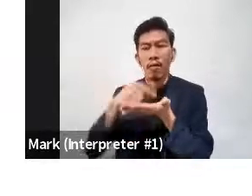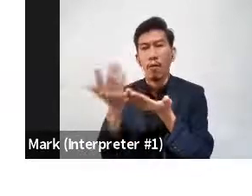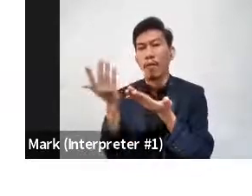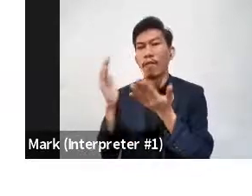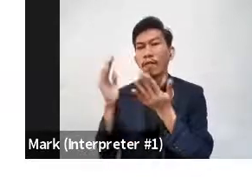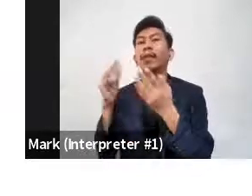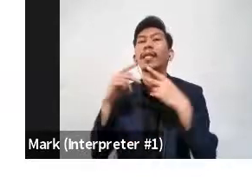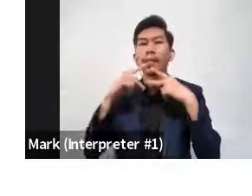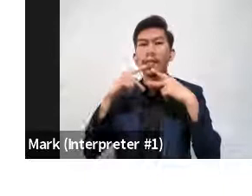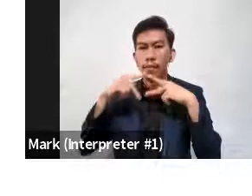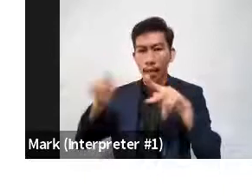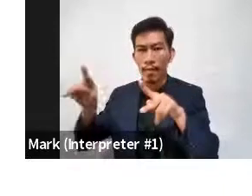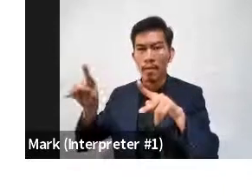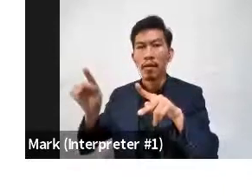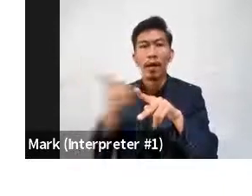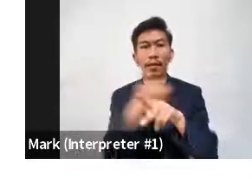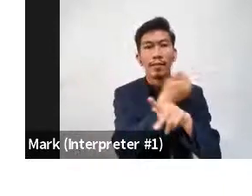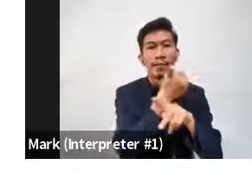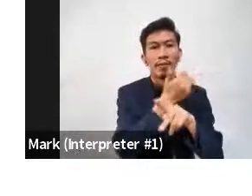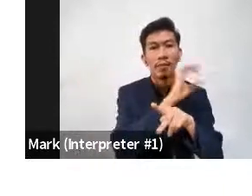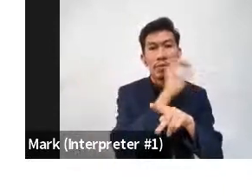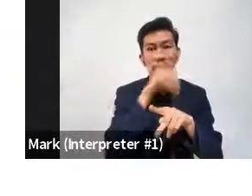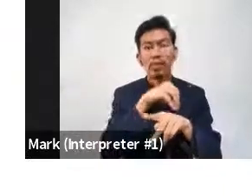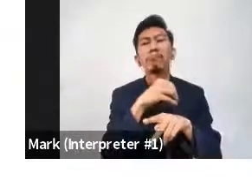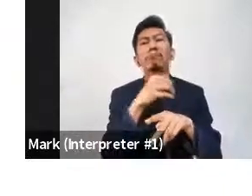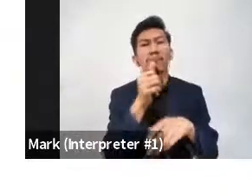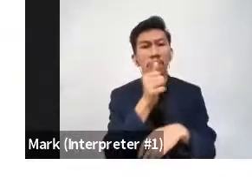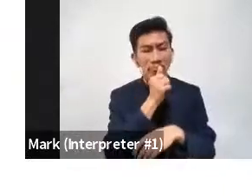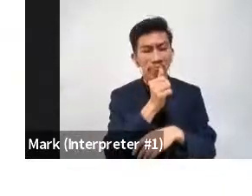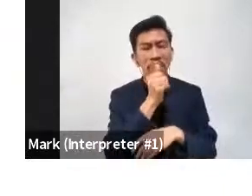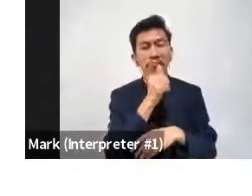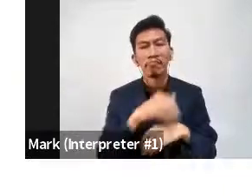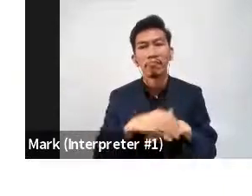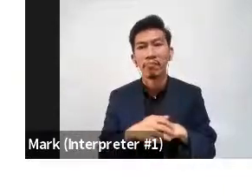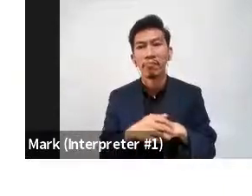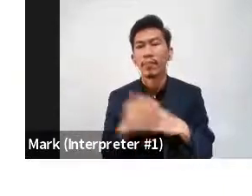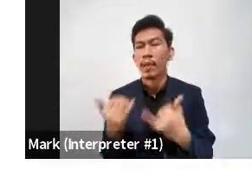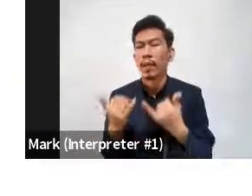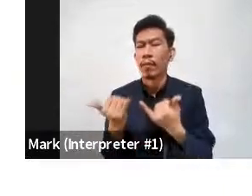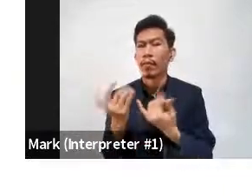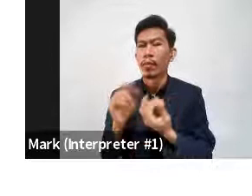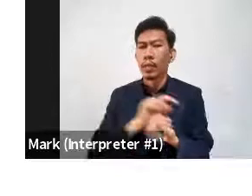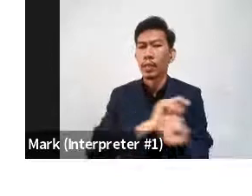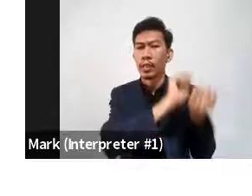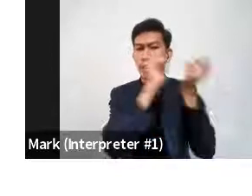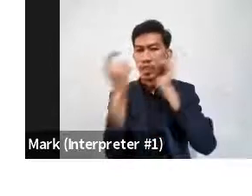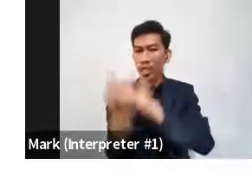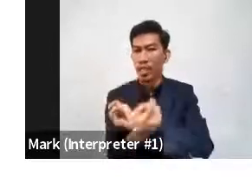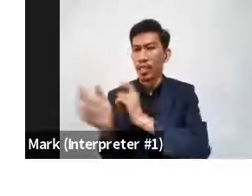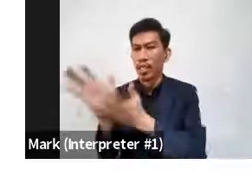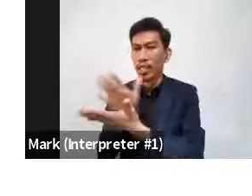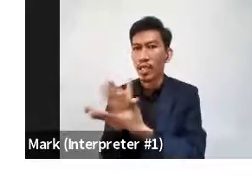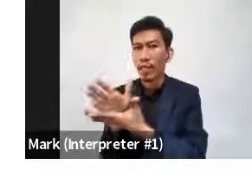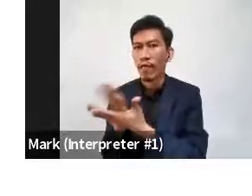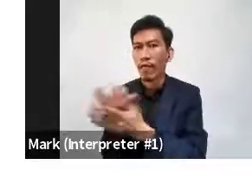public. The rest are private. And I think that the challenge now is actually how do we shift the share, right,